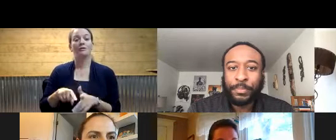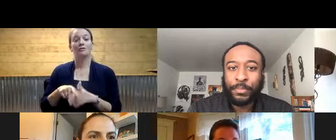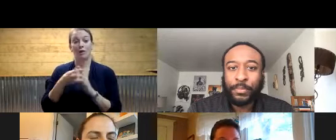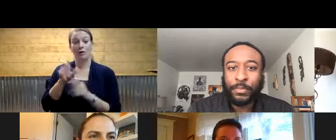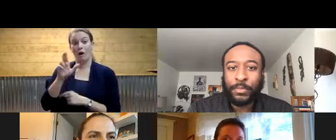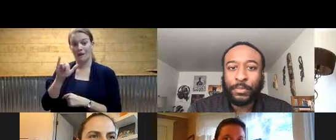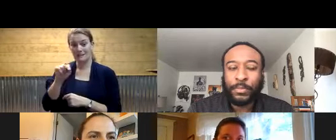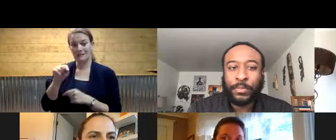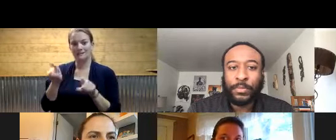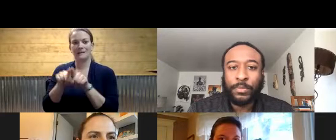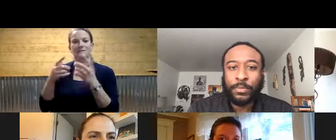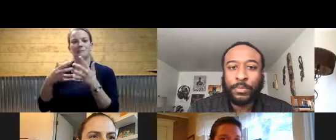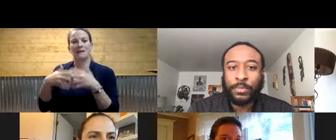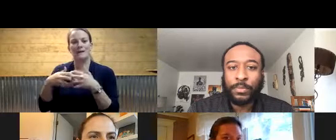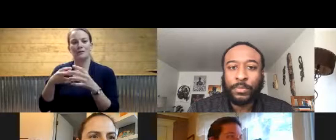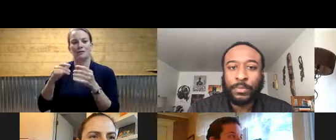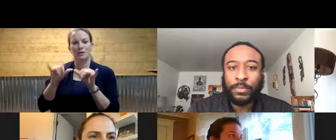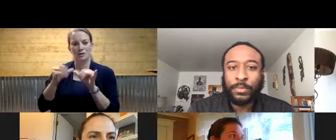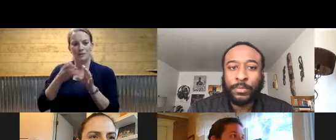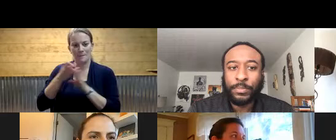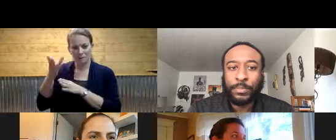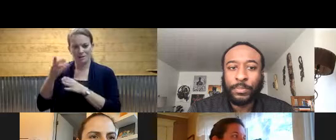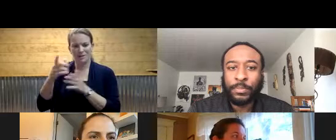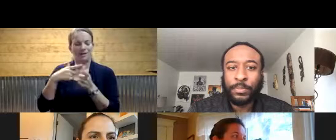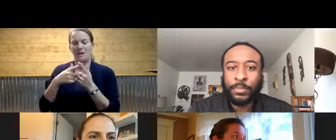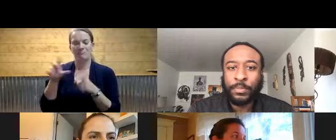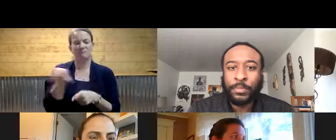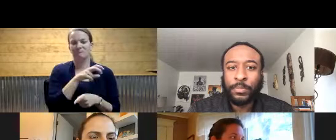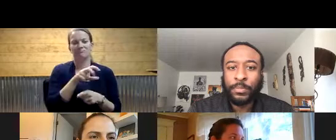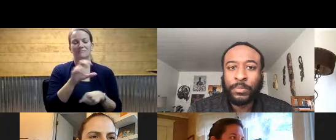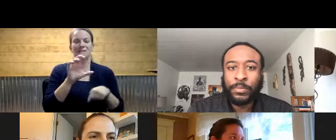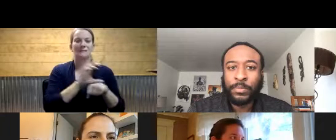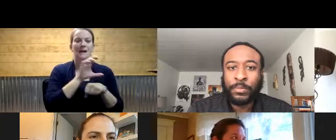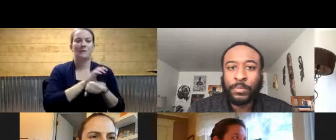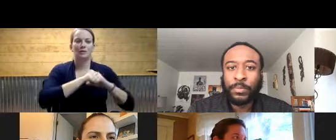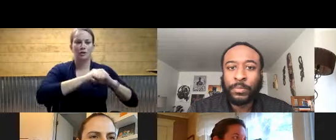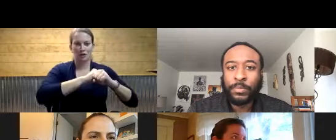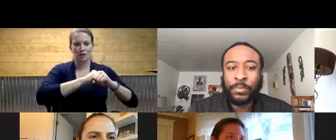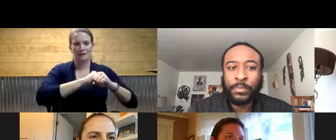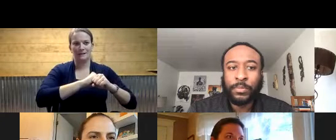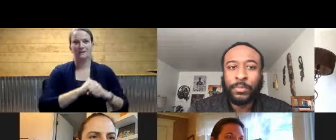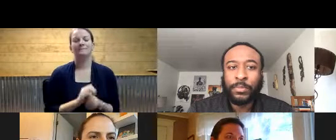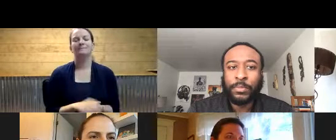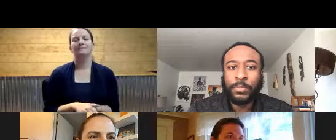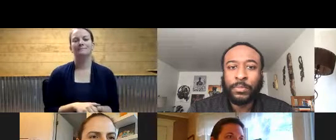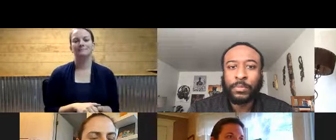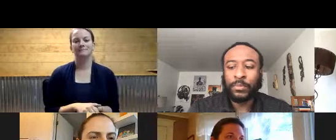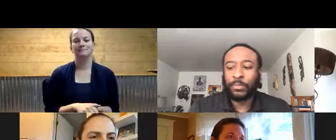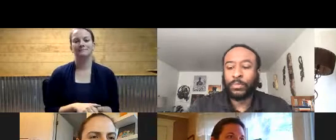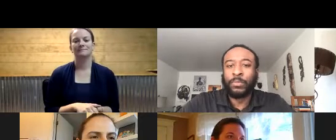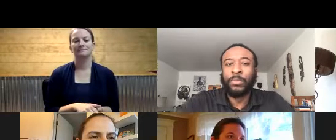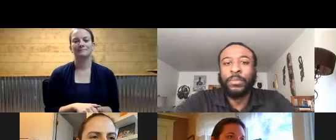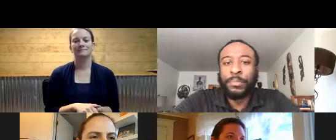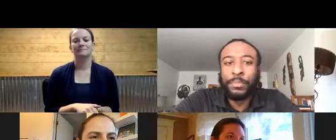engineer, but then eventually I changed my major to cybersecurity or computer security, as they call it, and